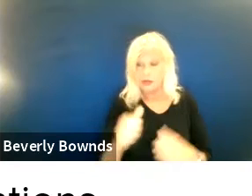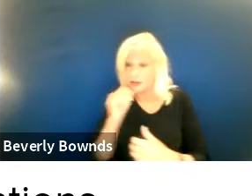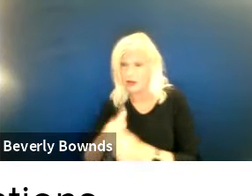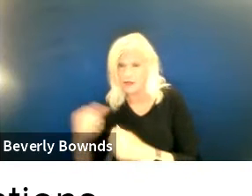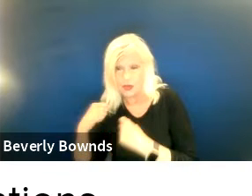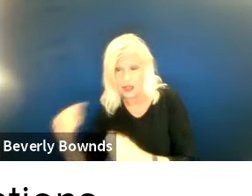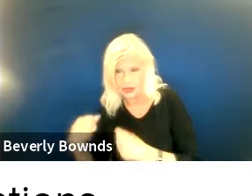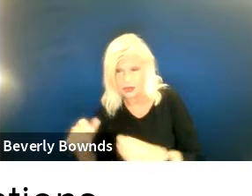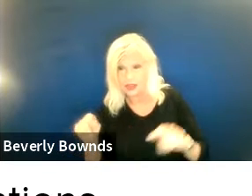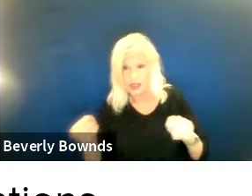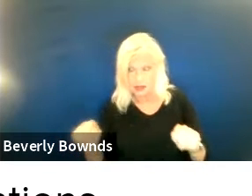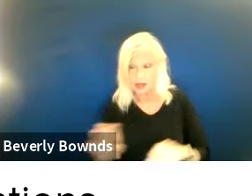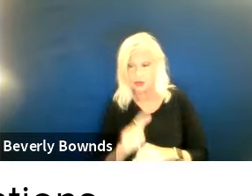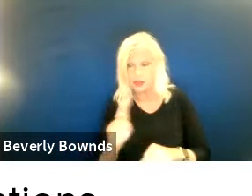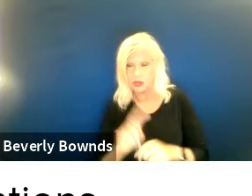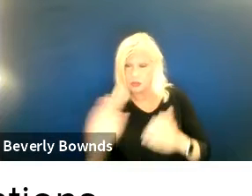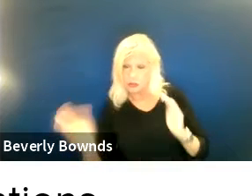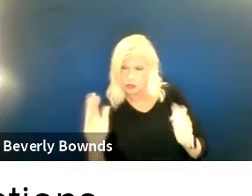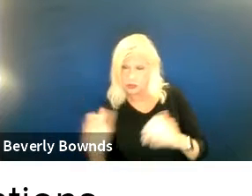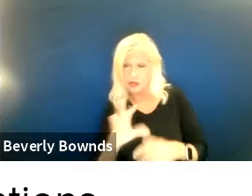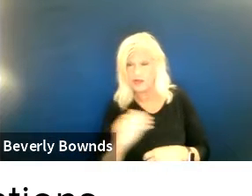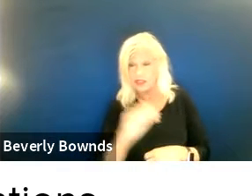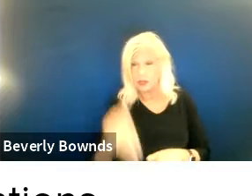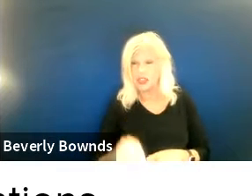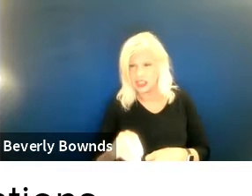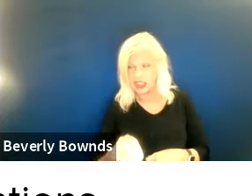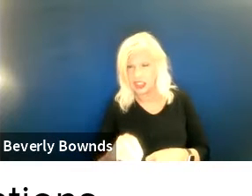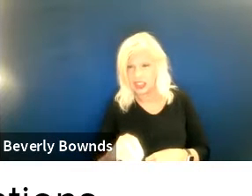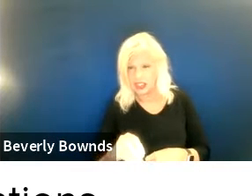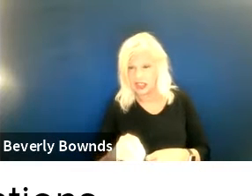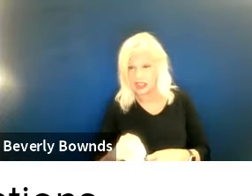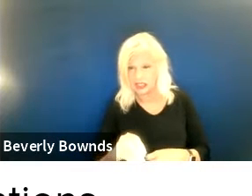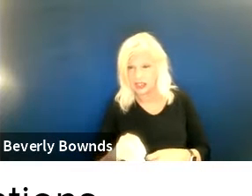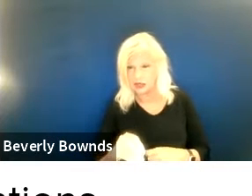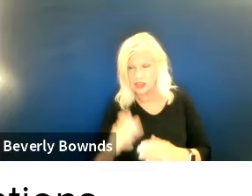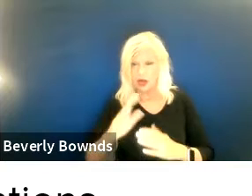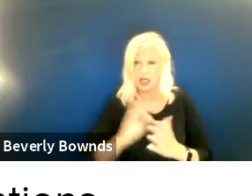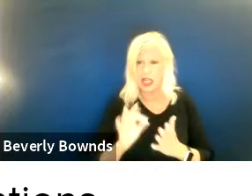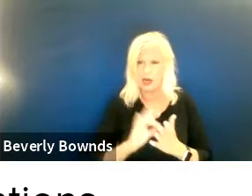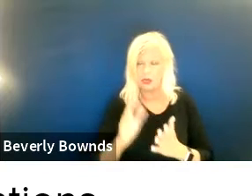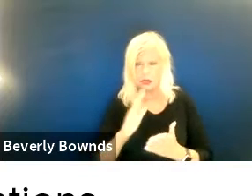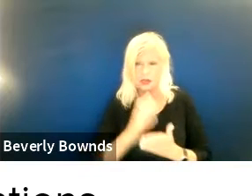participants, which we use completion of 50% of the intervention as the cut point.